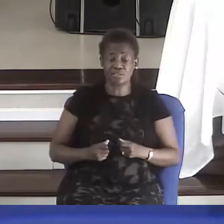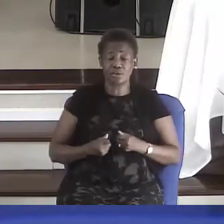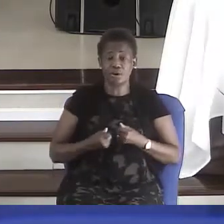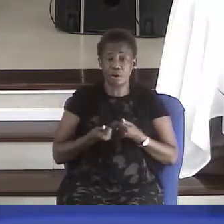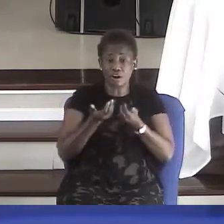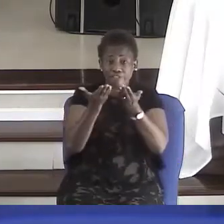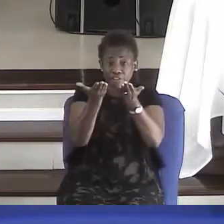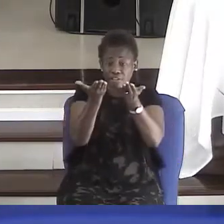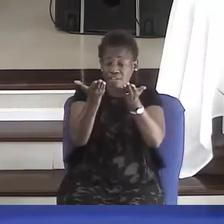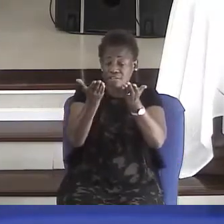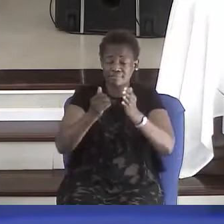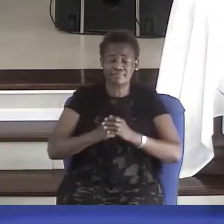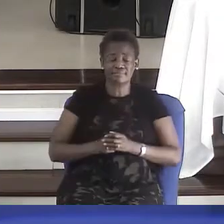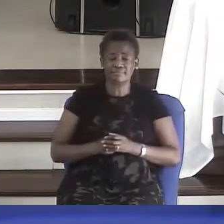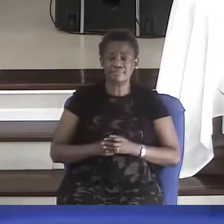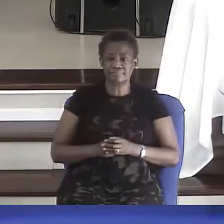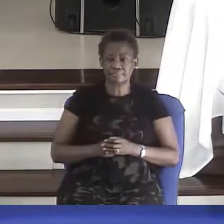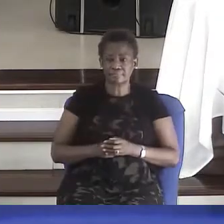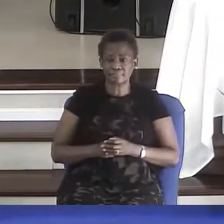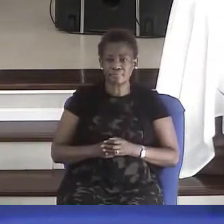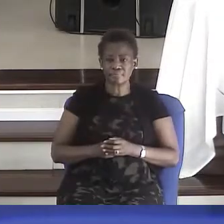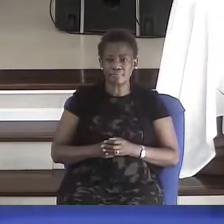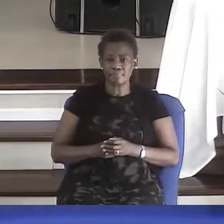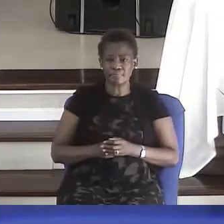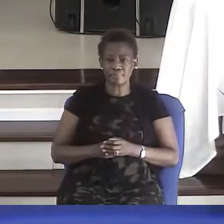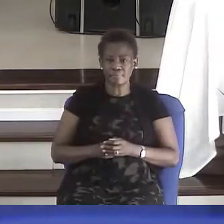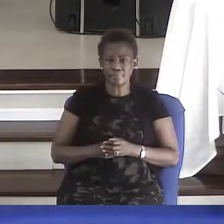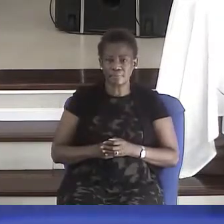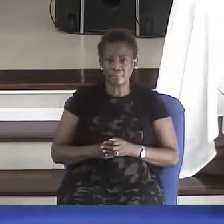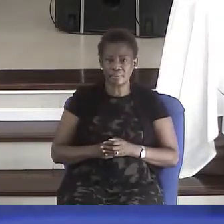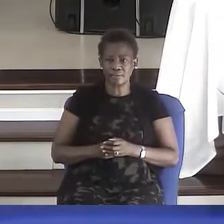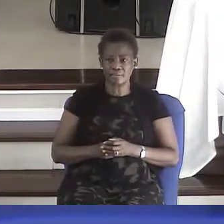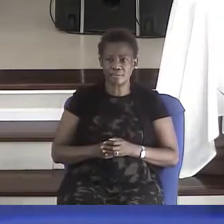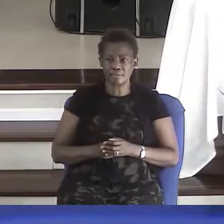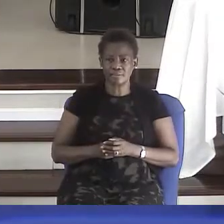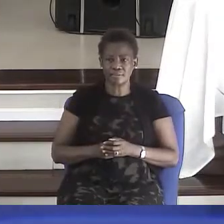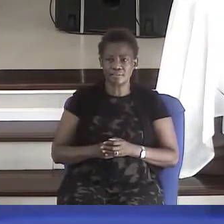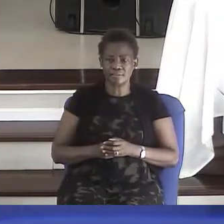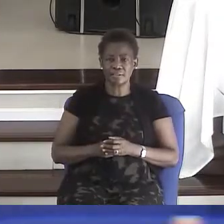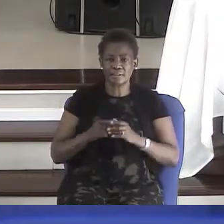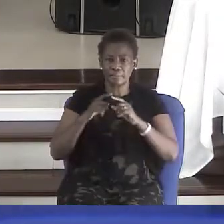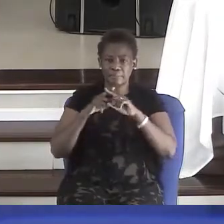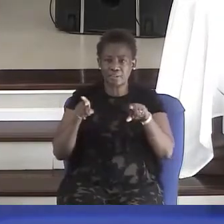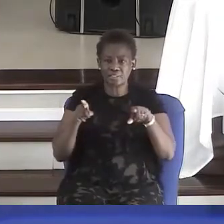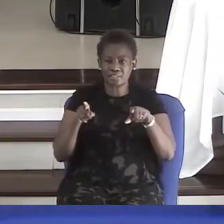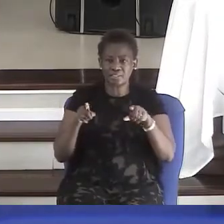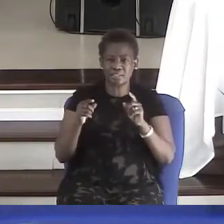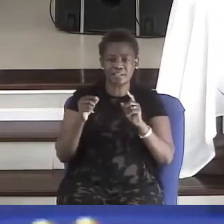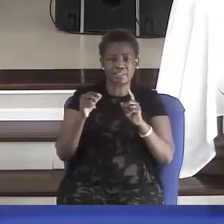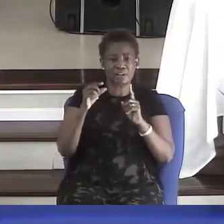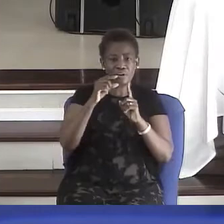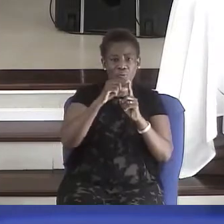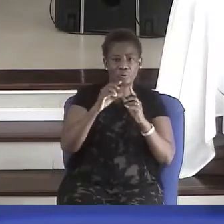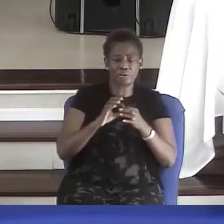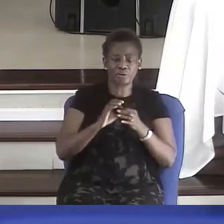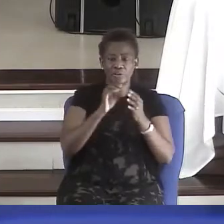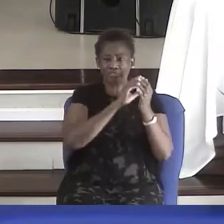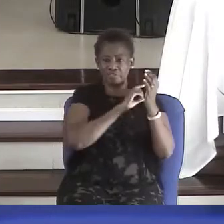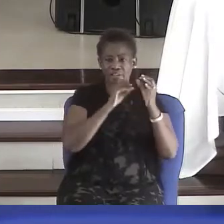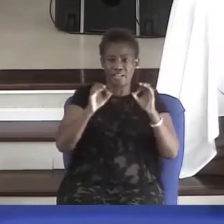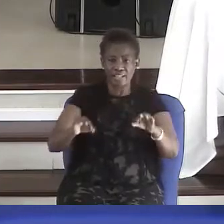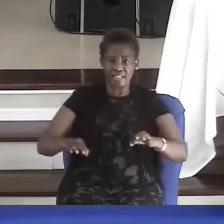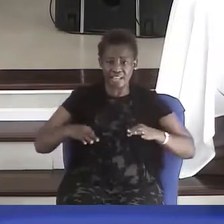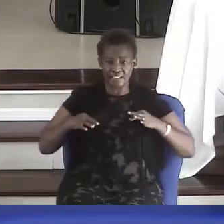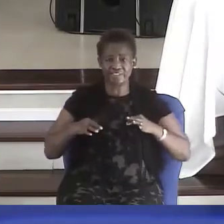Whereas the word of life refers to Christ himself. I told you earlier,